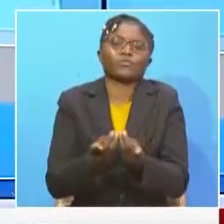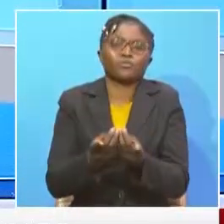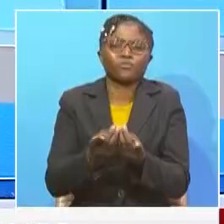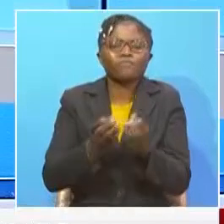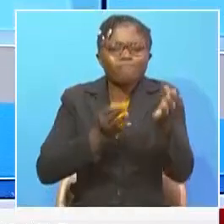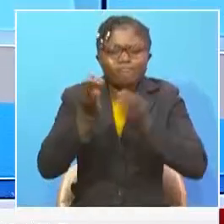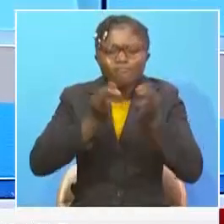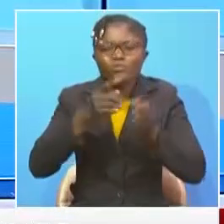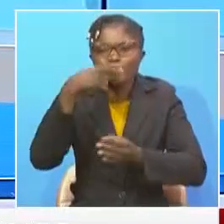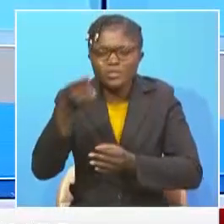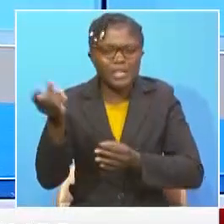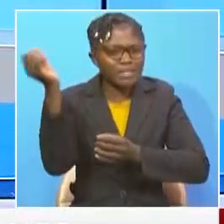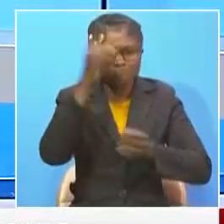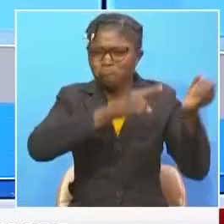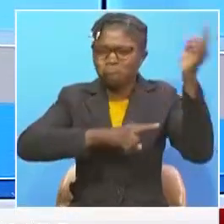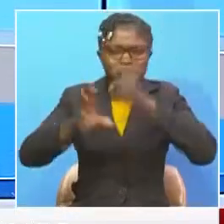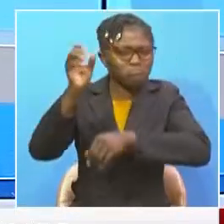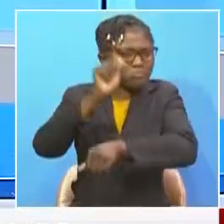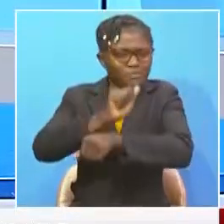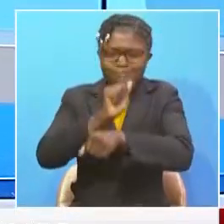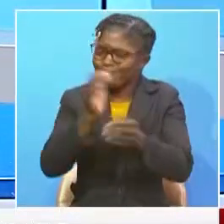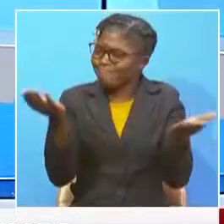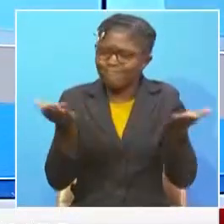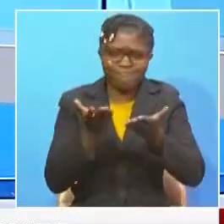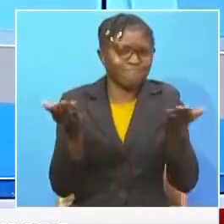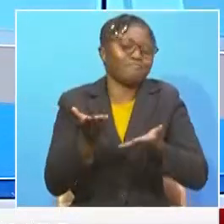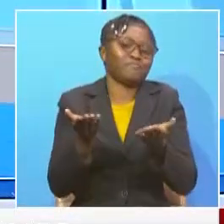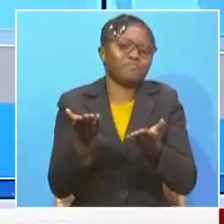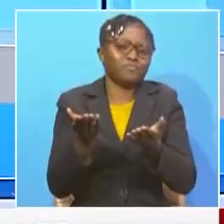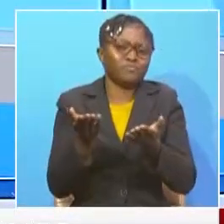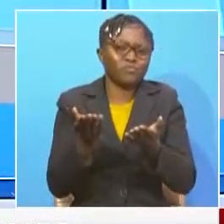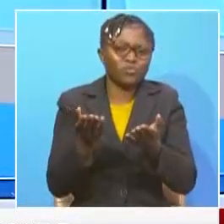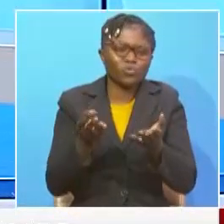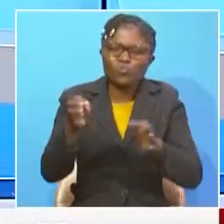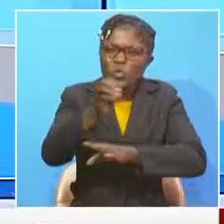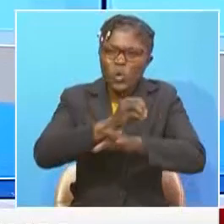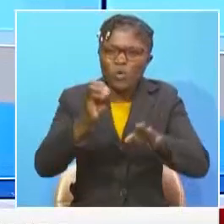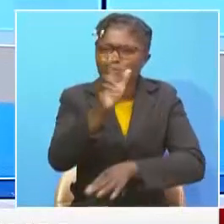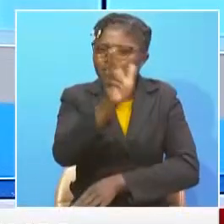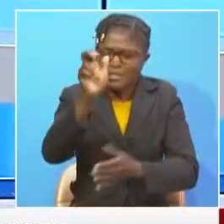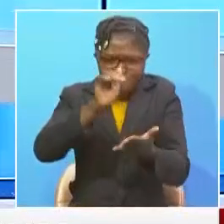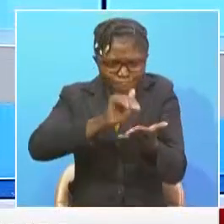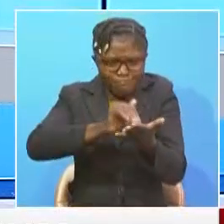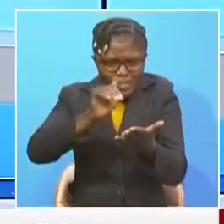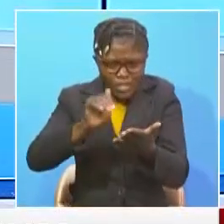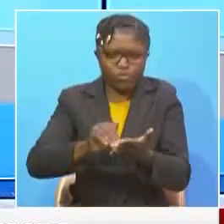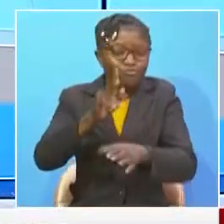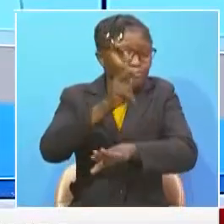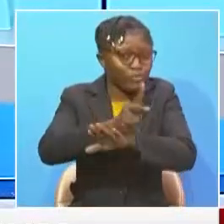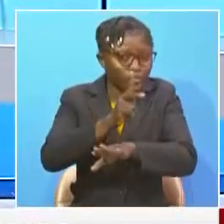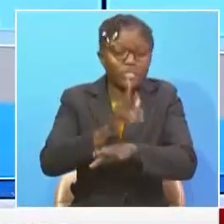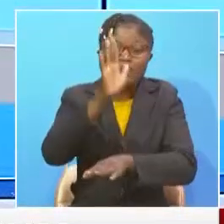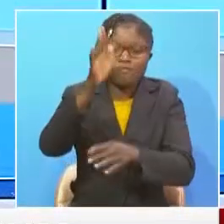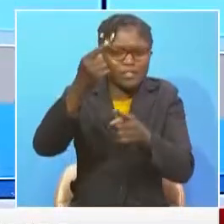has expressed disappointment that no works has been done at the over 3 million kwacha project site 5 months